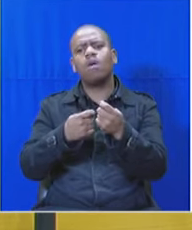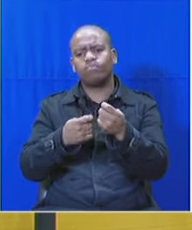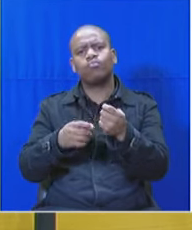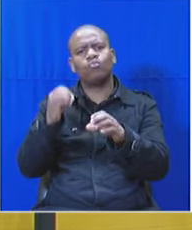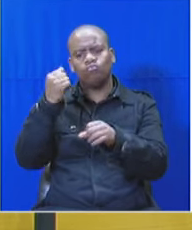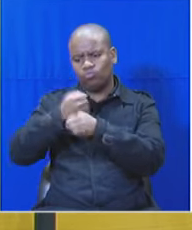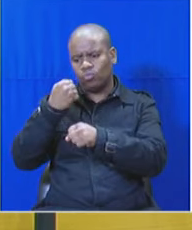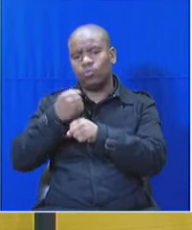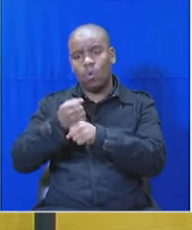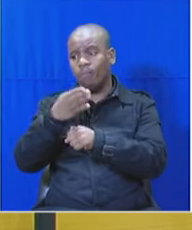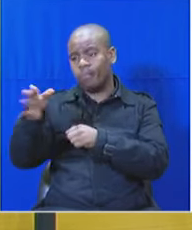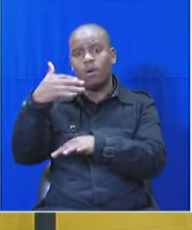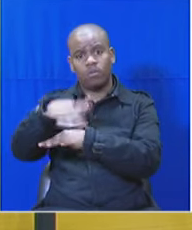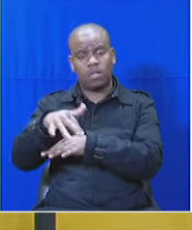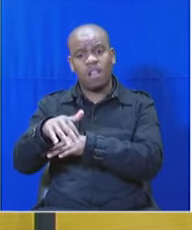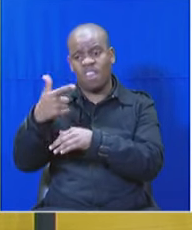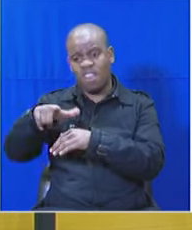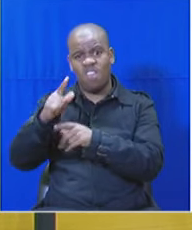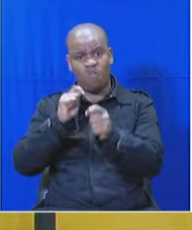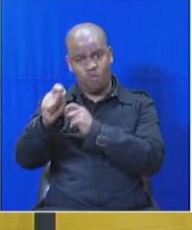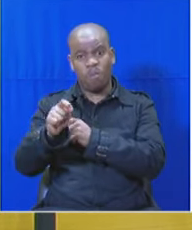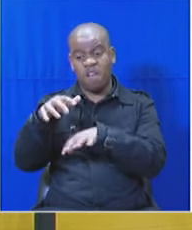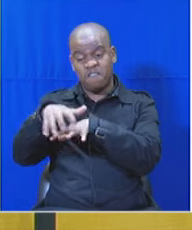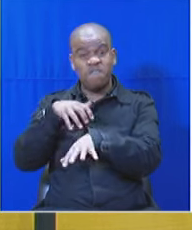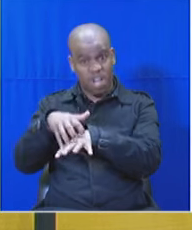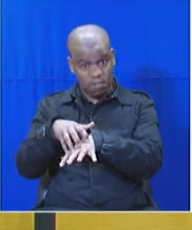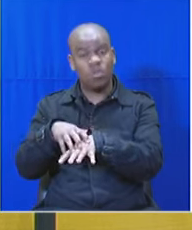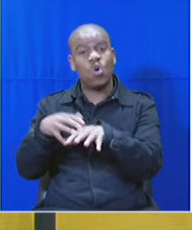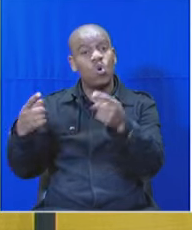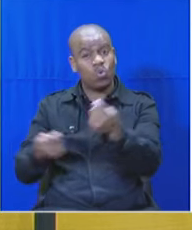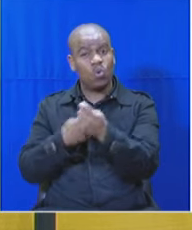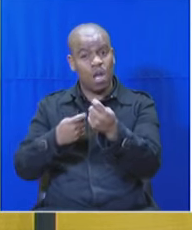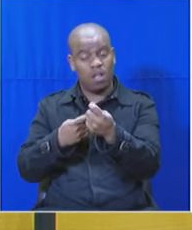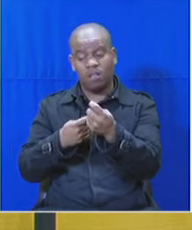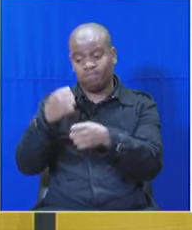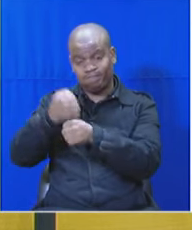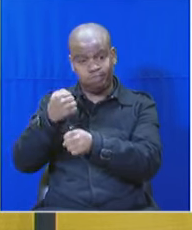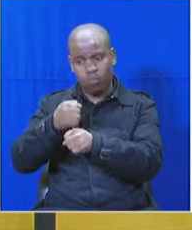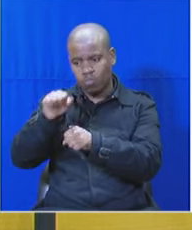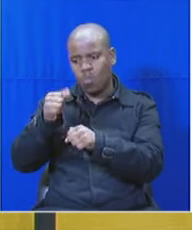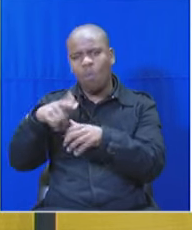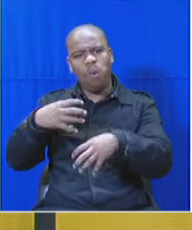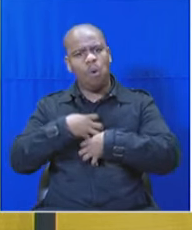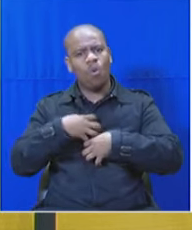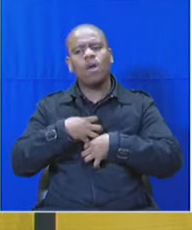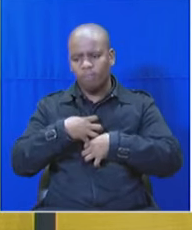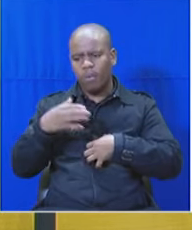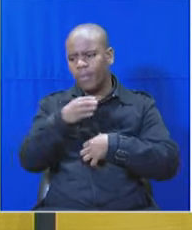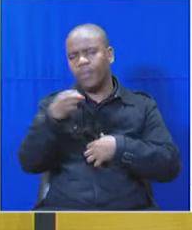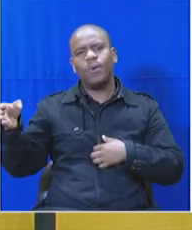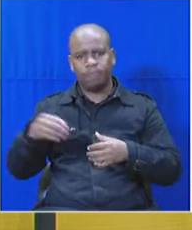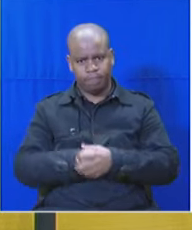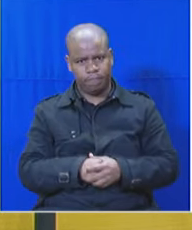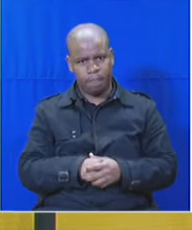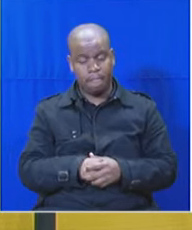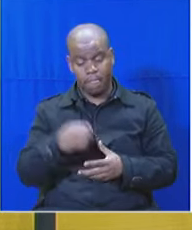outside of the land reform farms. This includes rural village-based producers and owners of their own land.